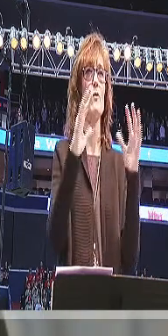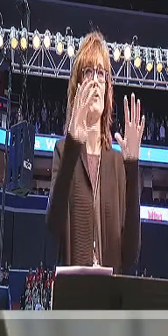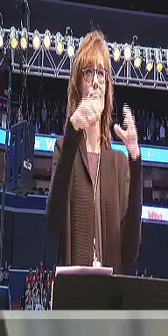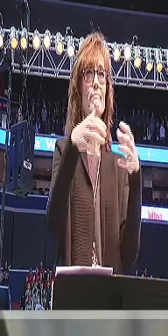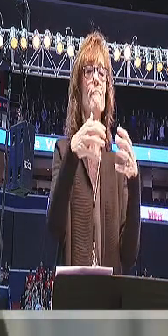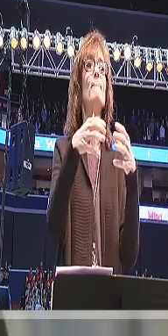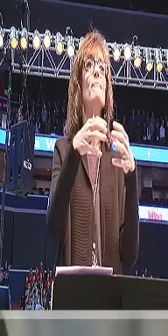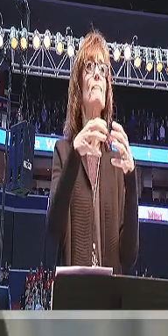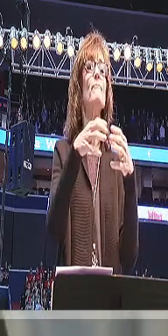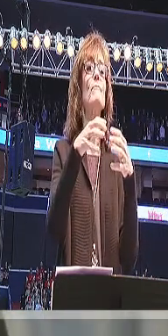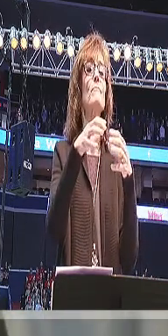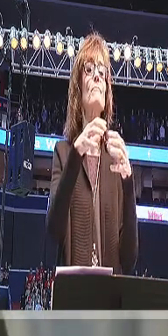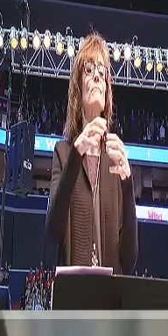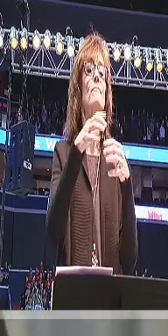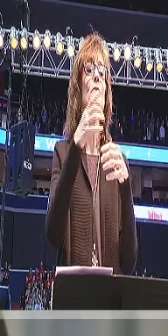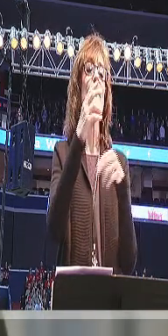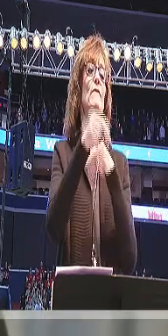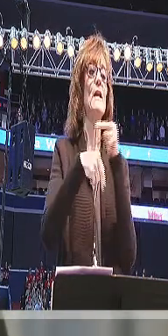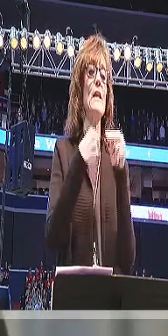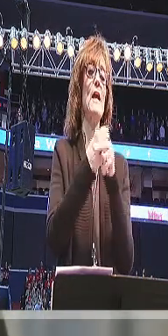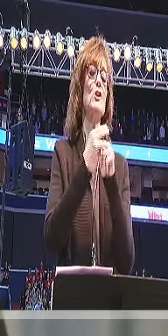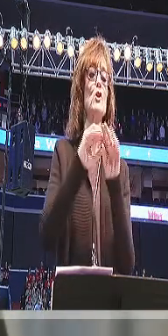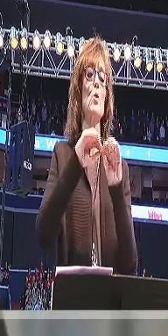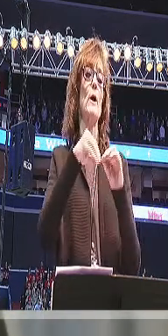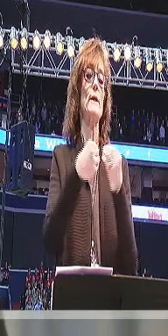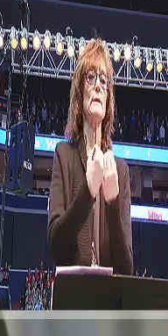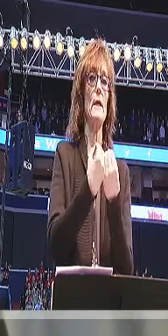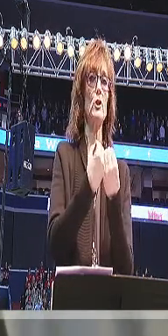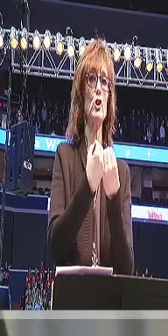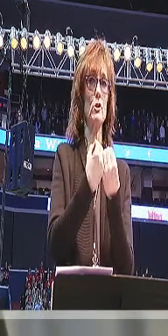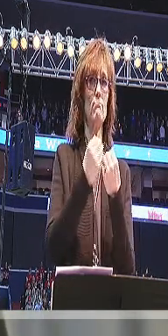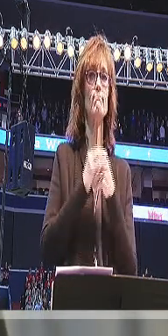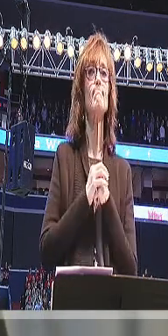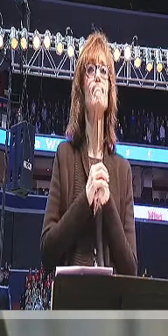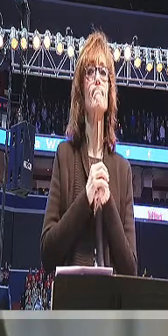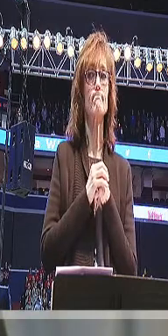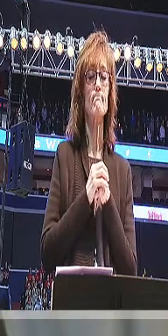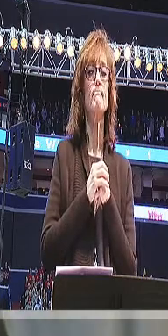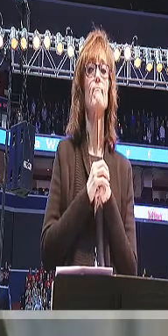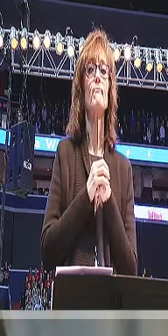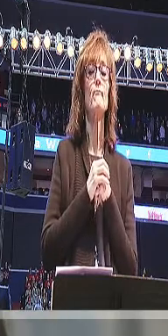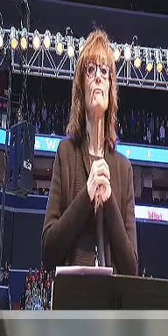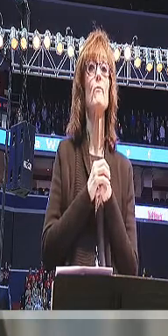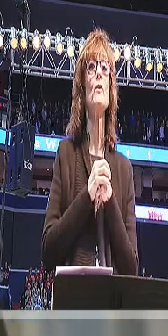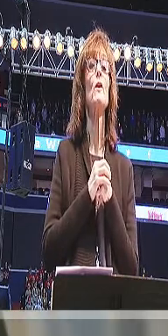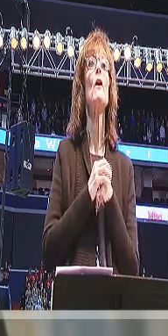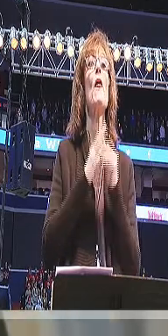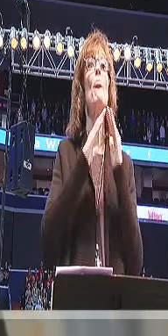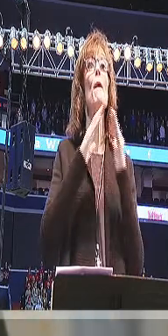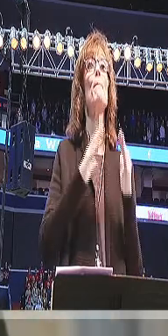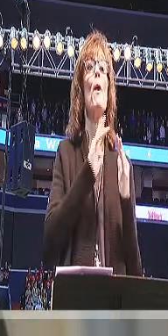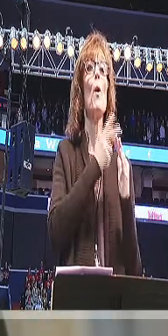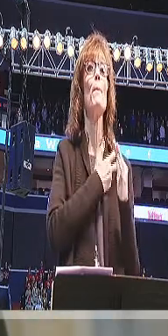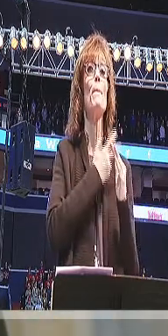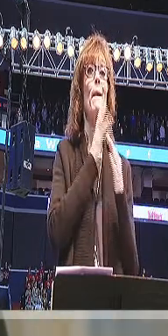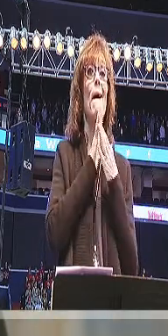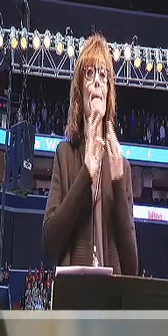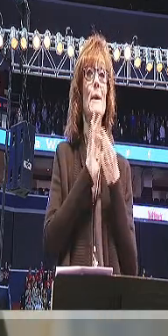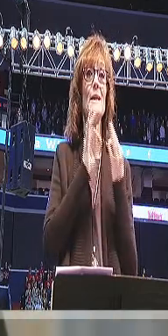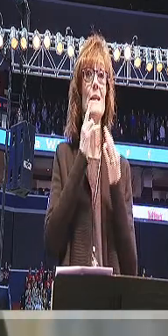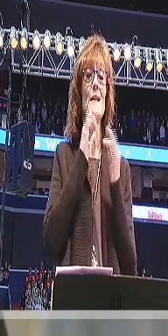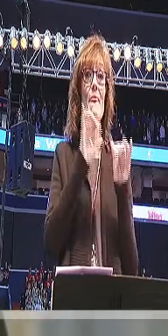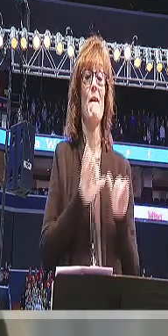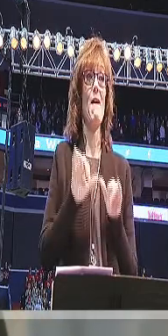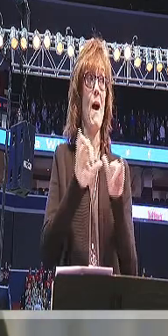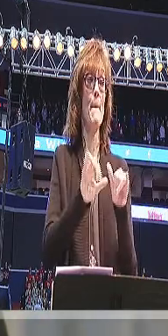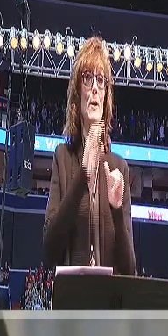Organization. And during his address, the Pope commented, "The common home of all men and